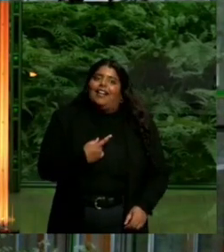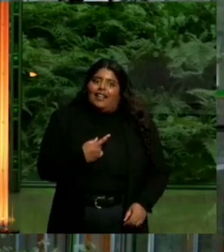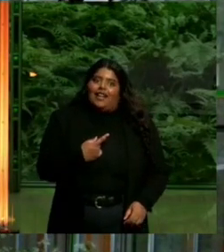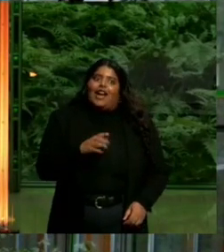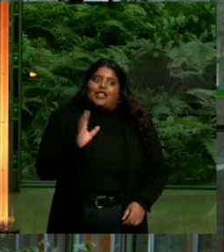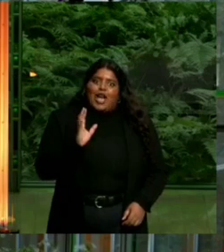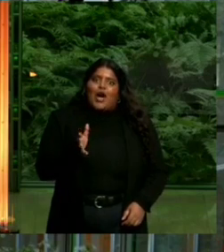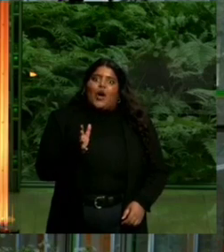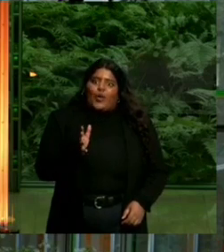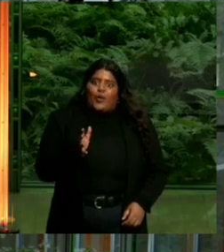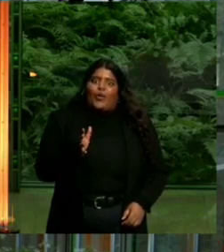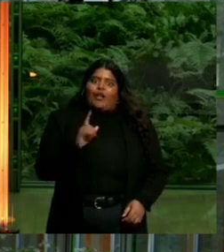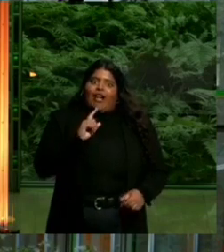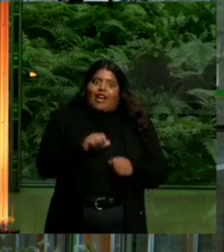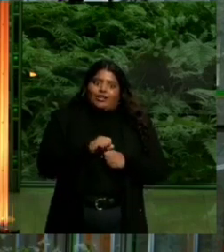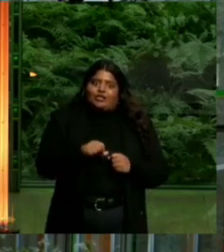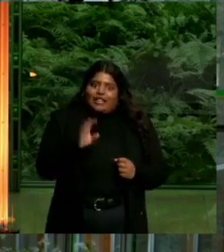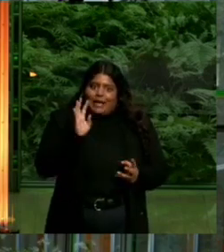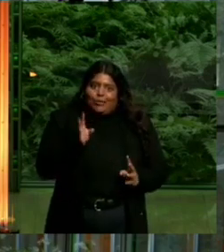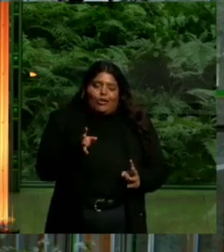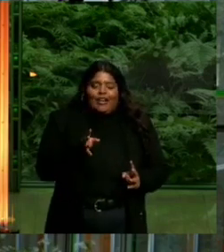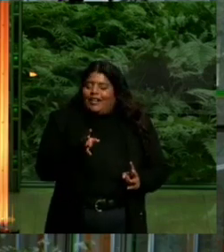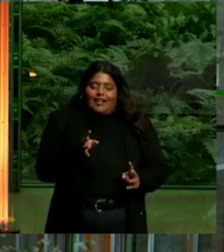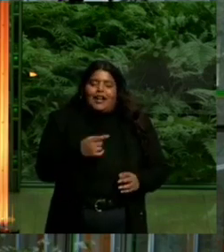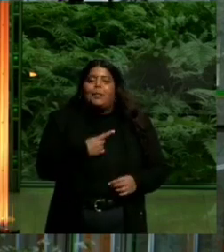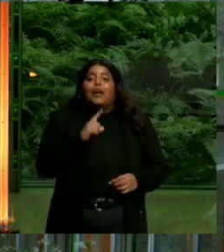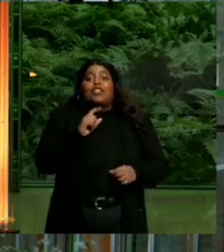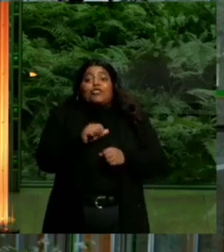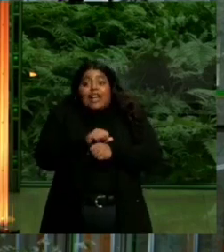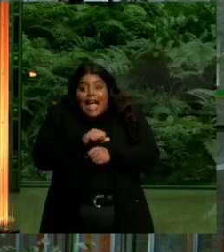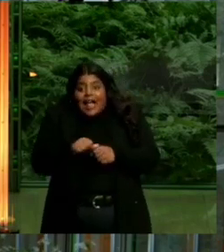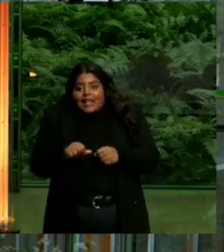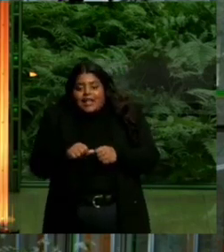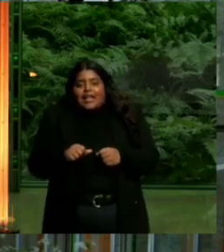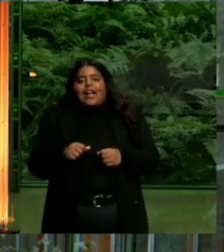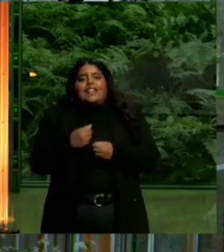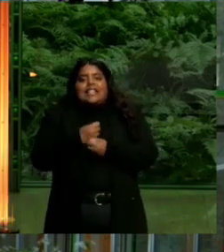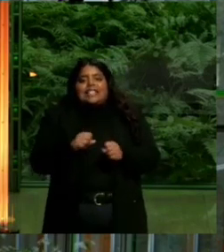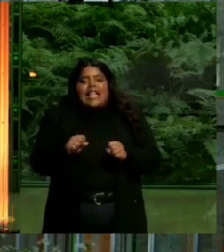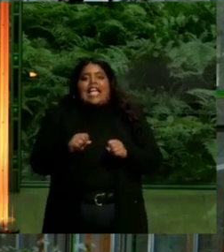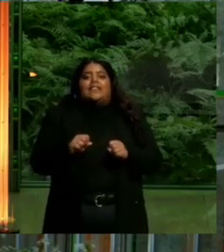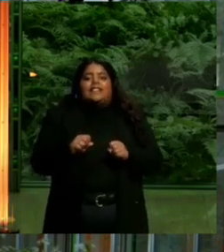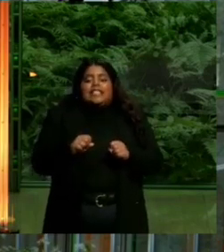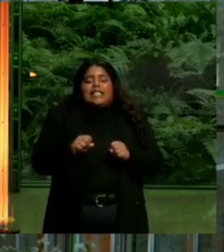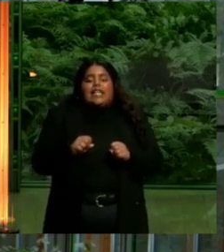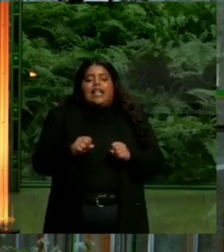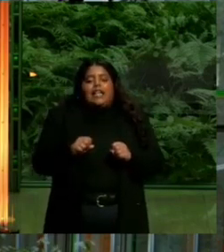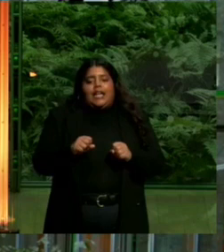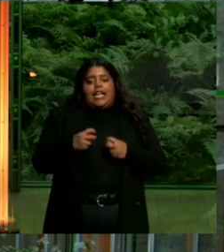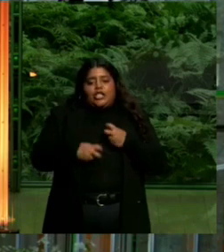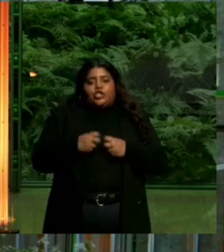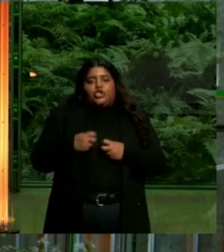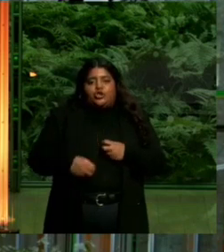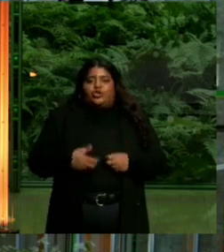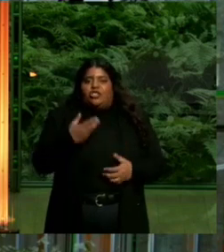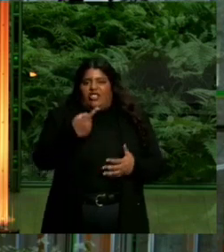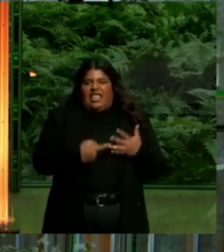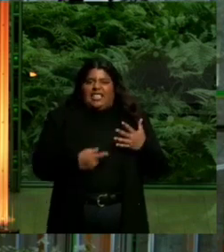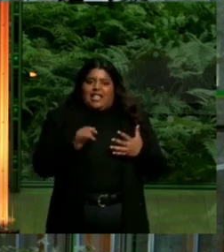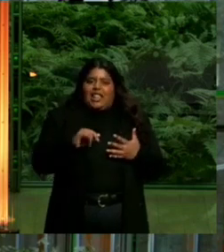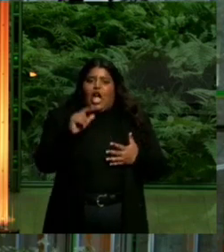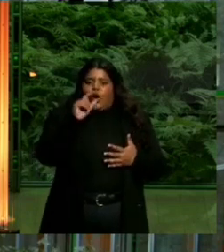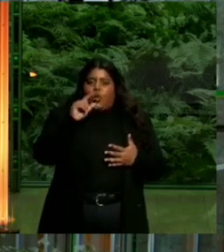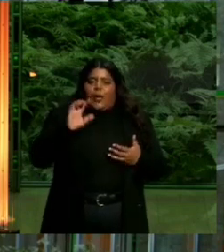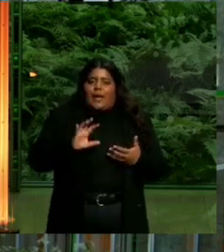going to bring. But the reality of AI safety issues we run into are these, right? So where Google is